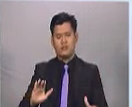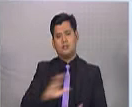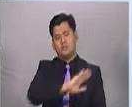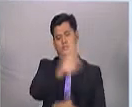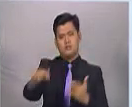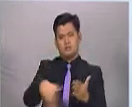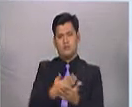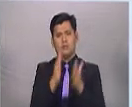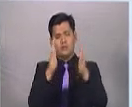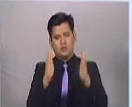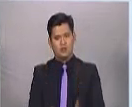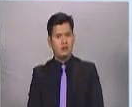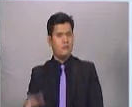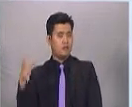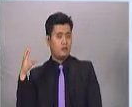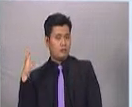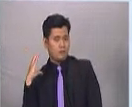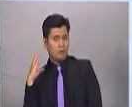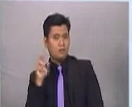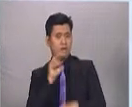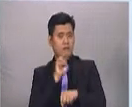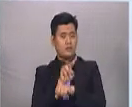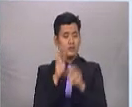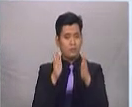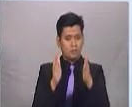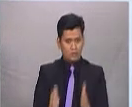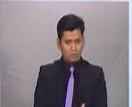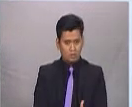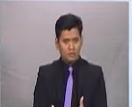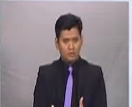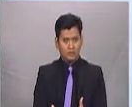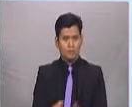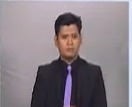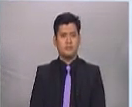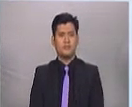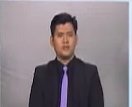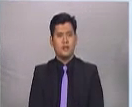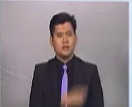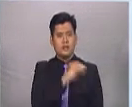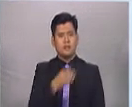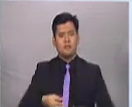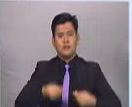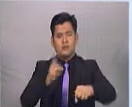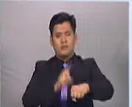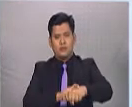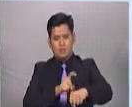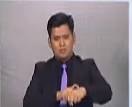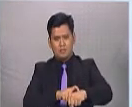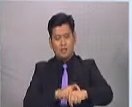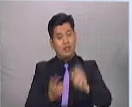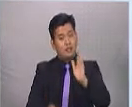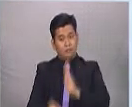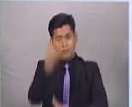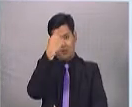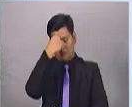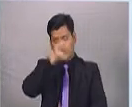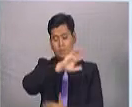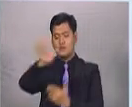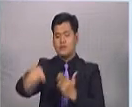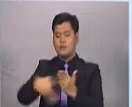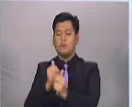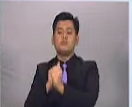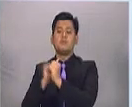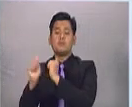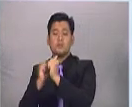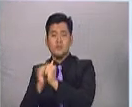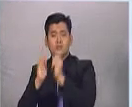just the athletes, but also the spectators. So for us, we're highly encouraged that this gives us a little bit more time in terms of preparing for more